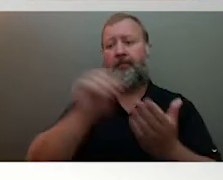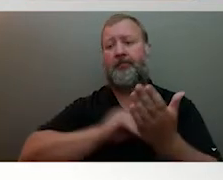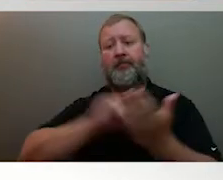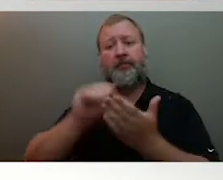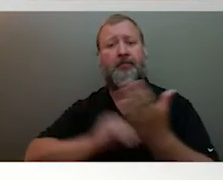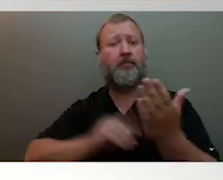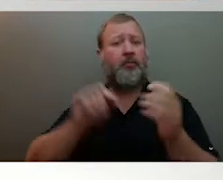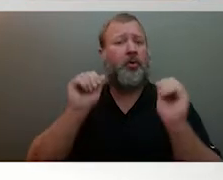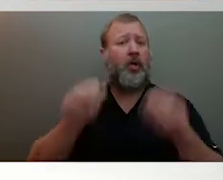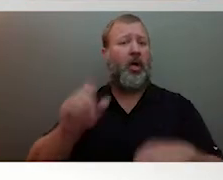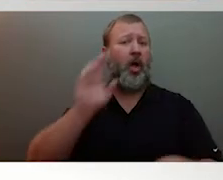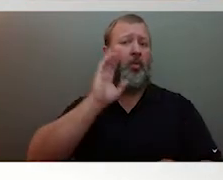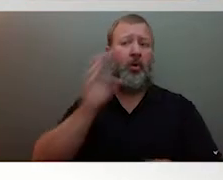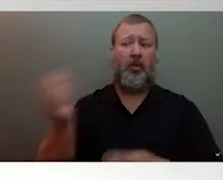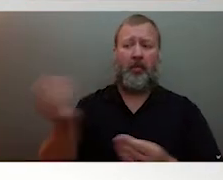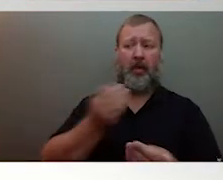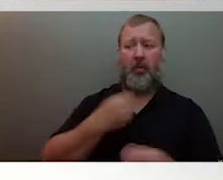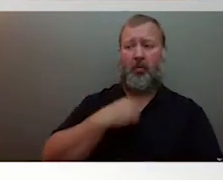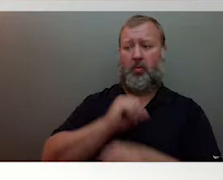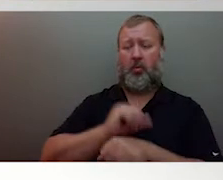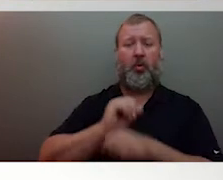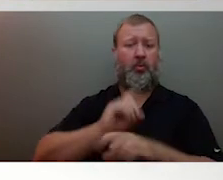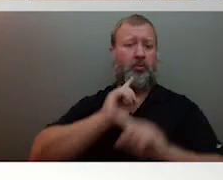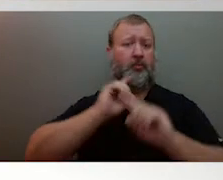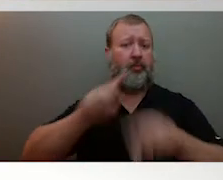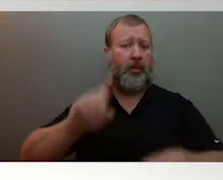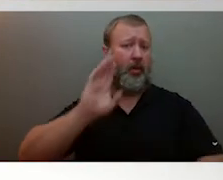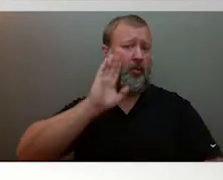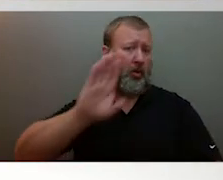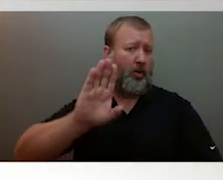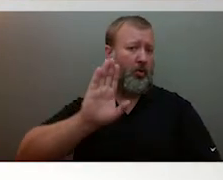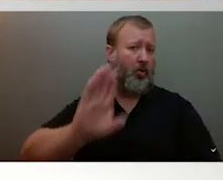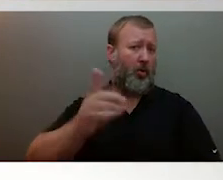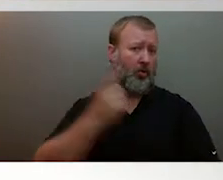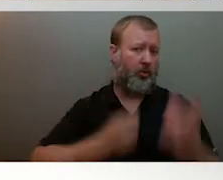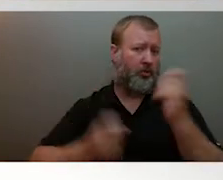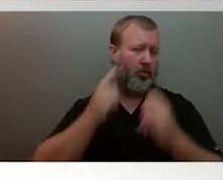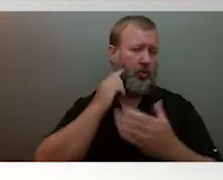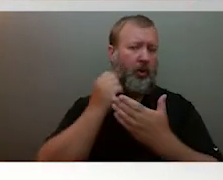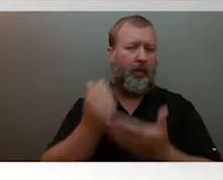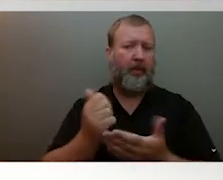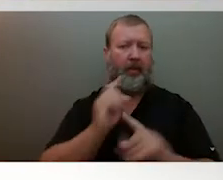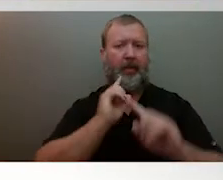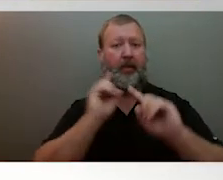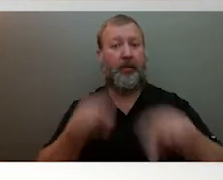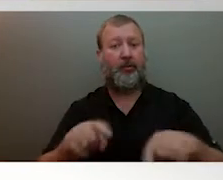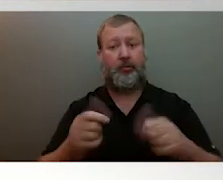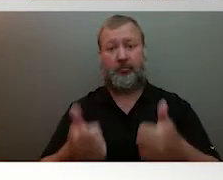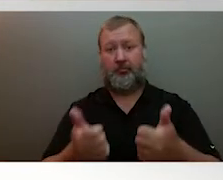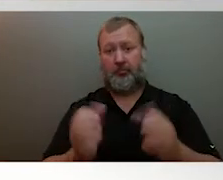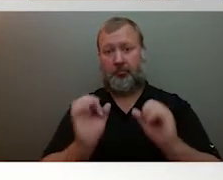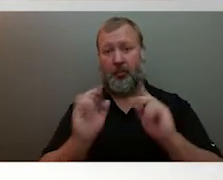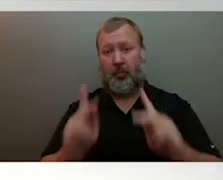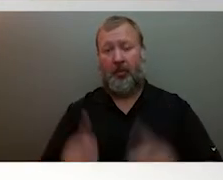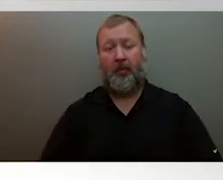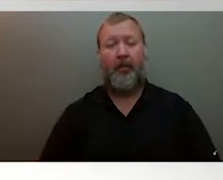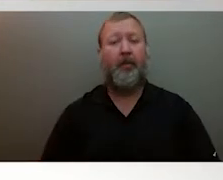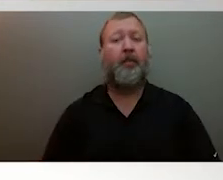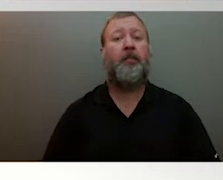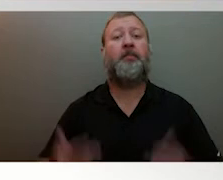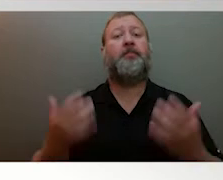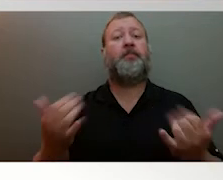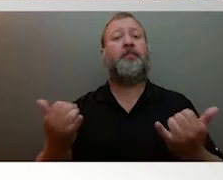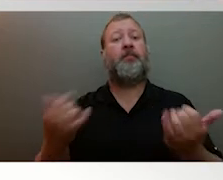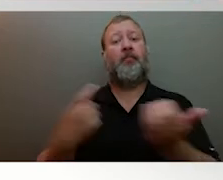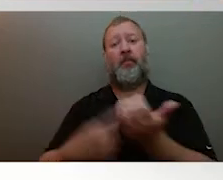for us, and I will take them back, and I will respond to your questions. Okay? So today we're